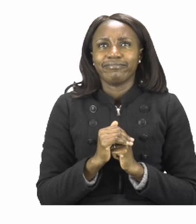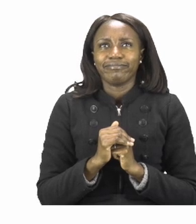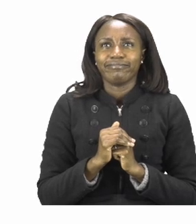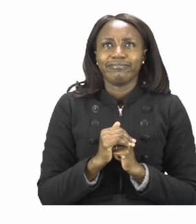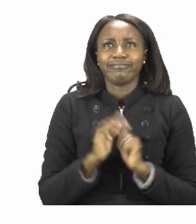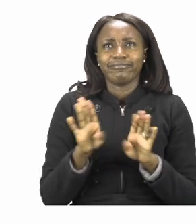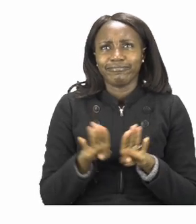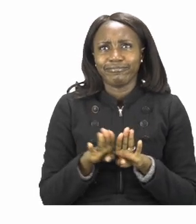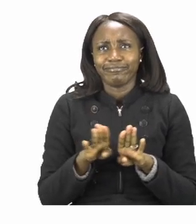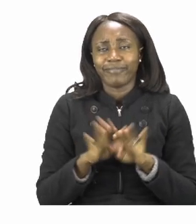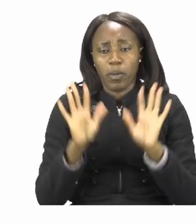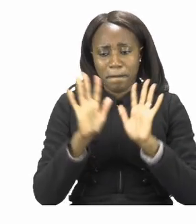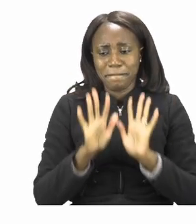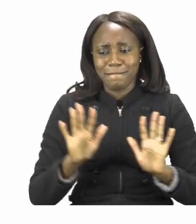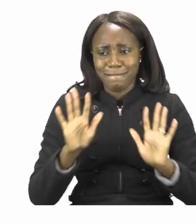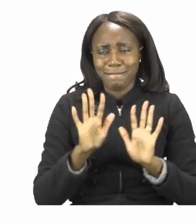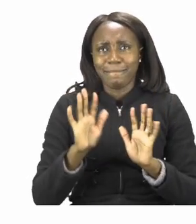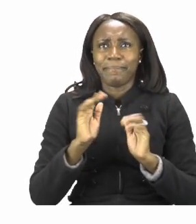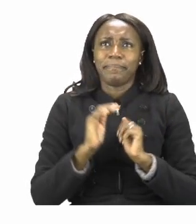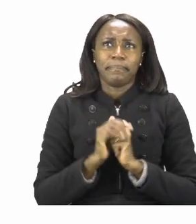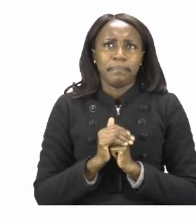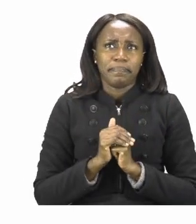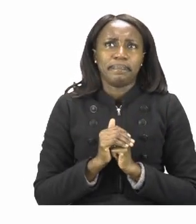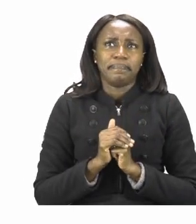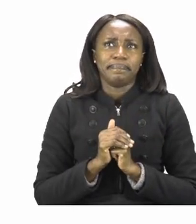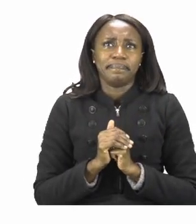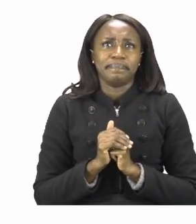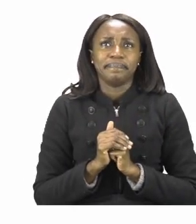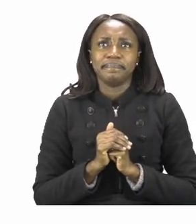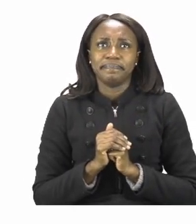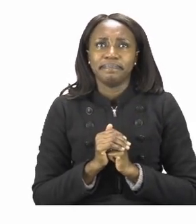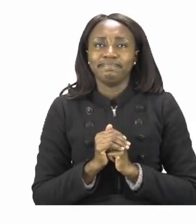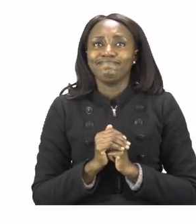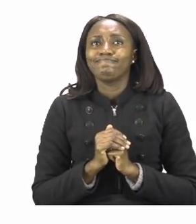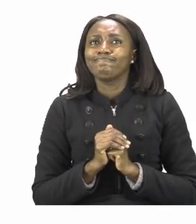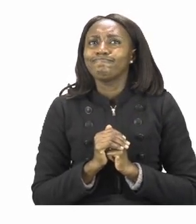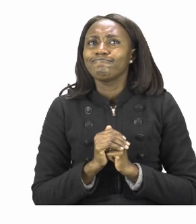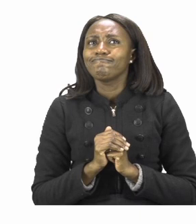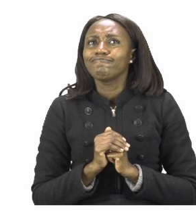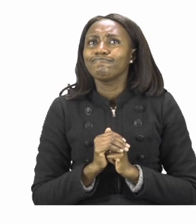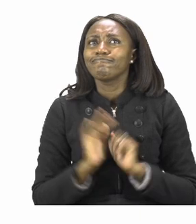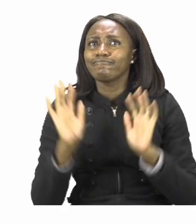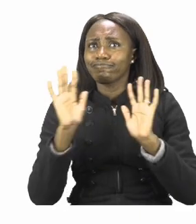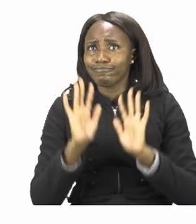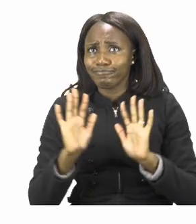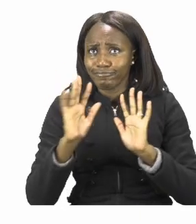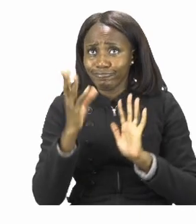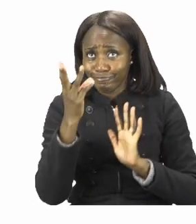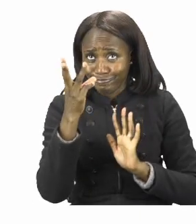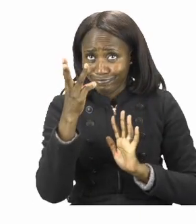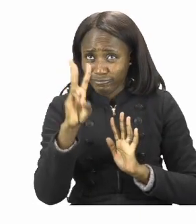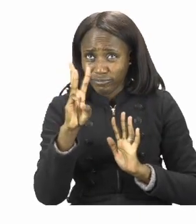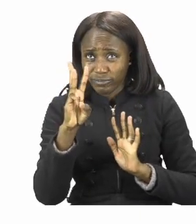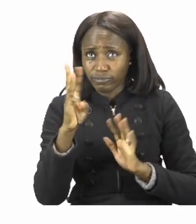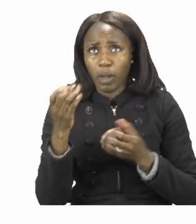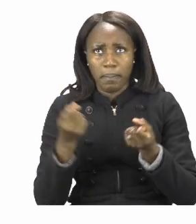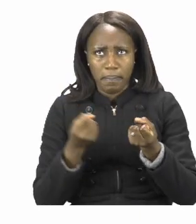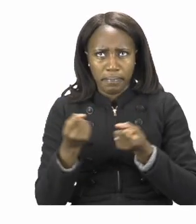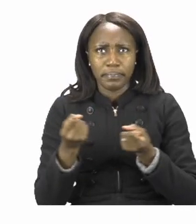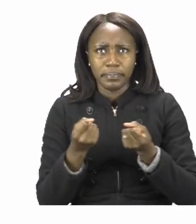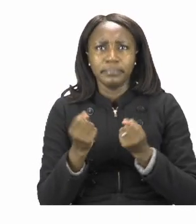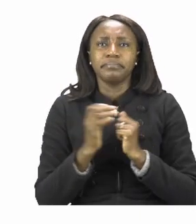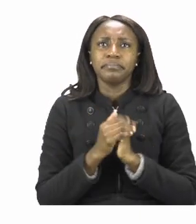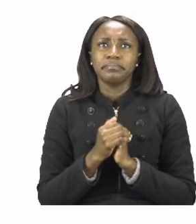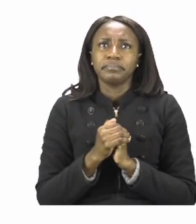doing some coloring. It is our job to color 6 vehicles. Now, as you can